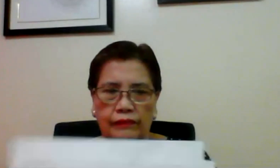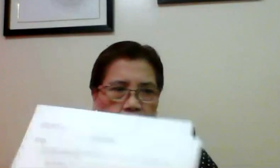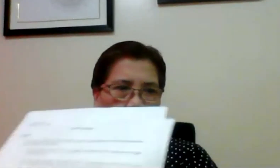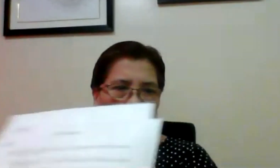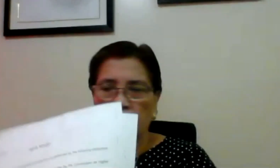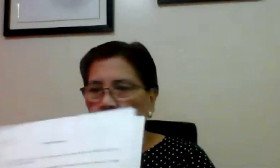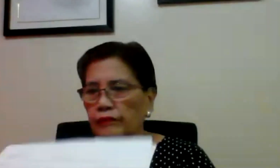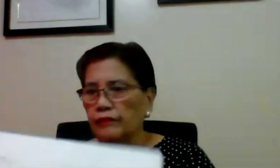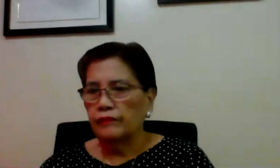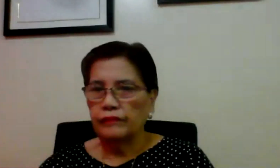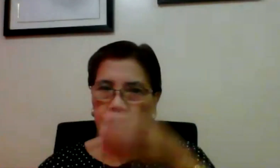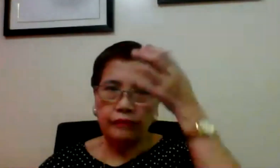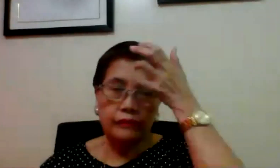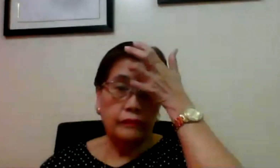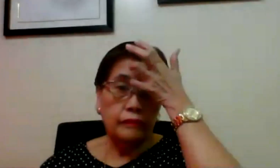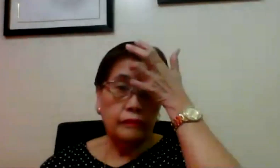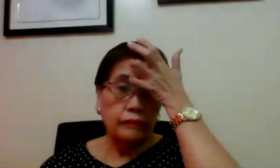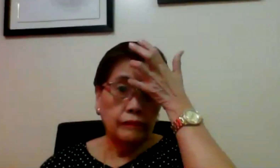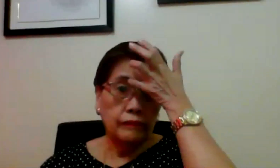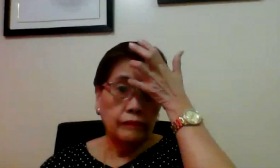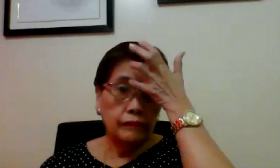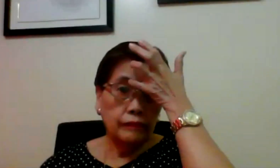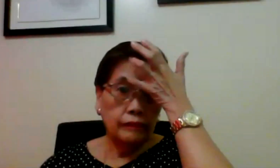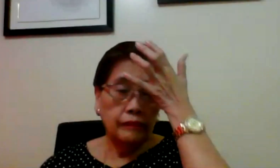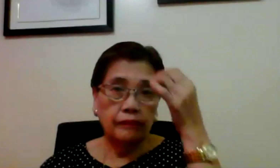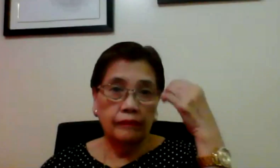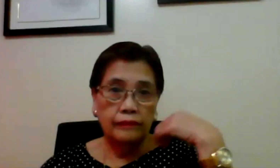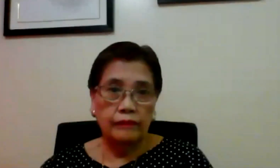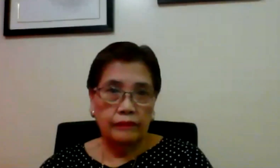Thank you, Dr. Castro. May we invite